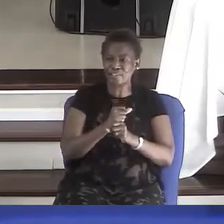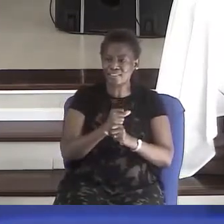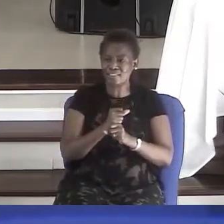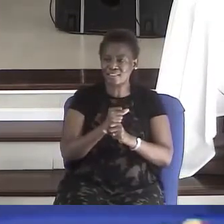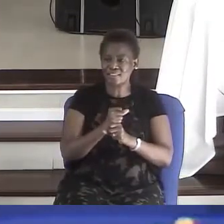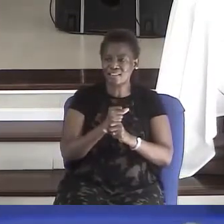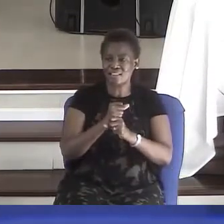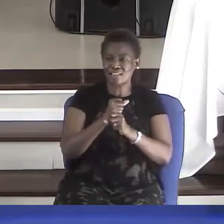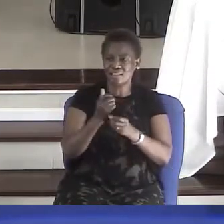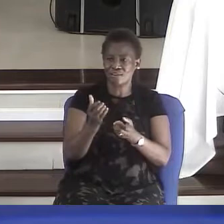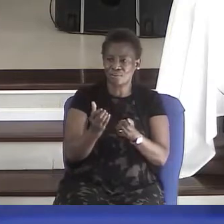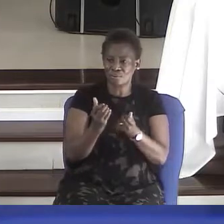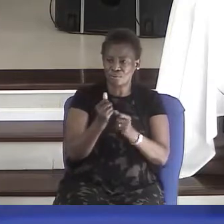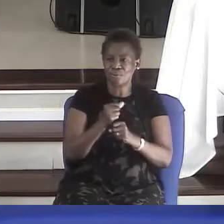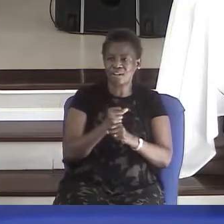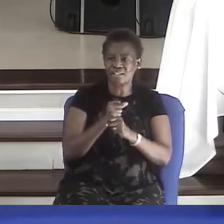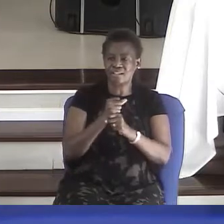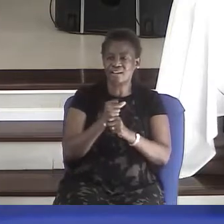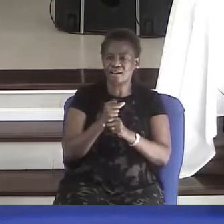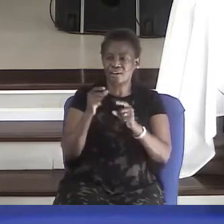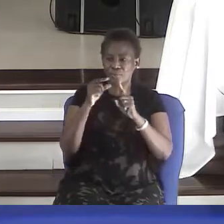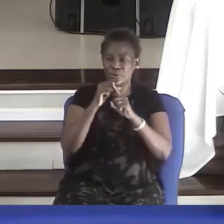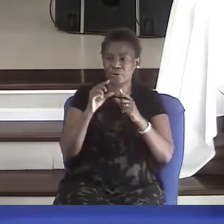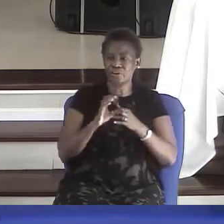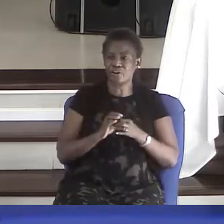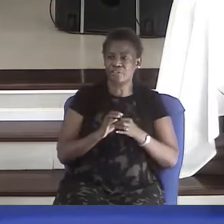the word of life.